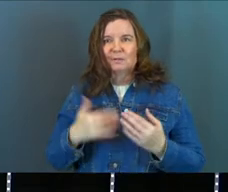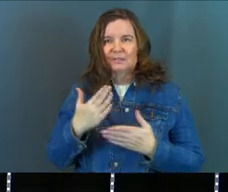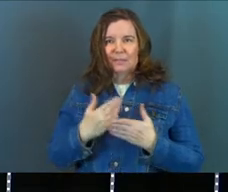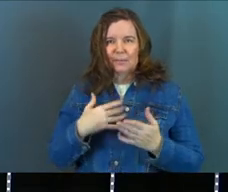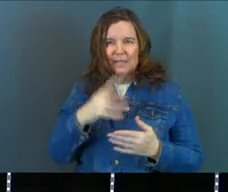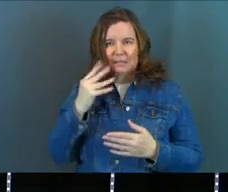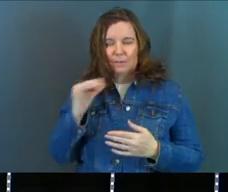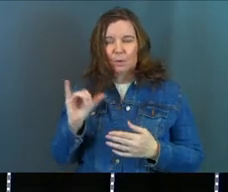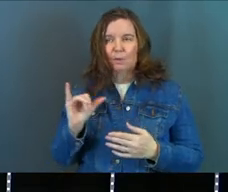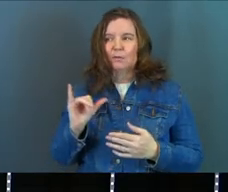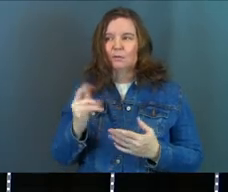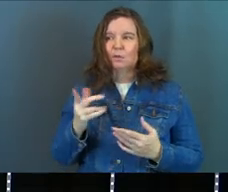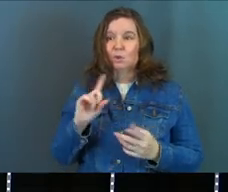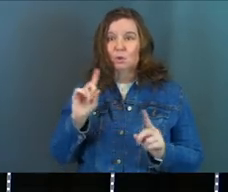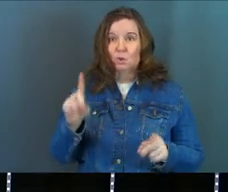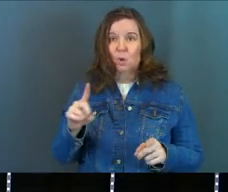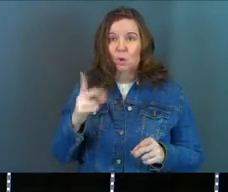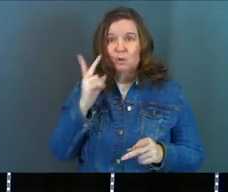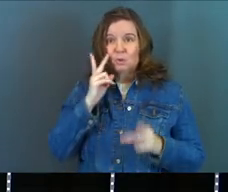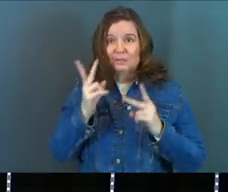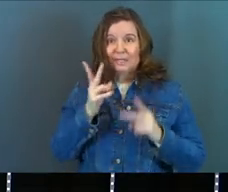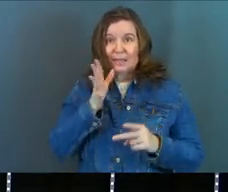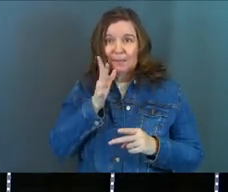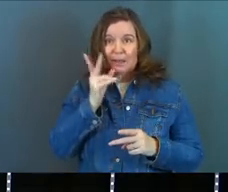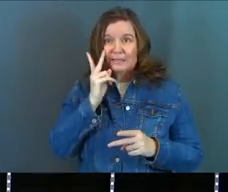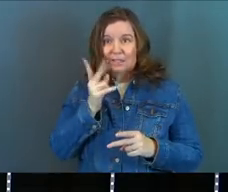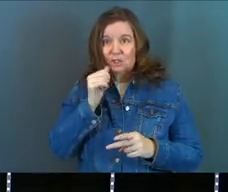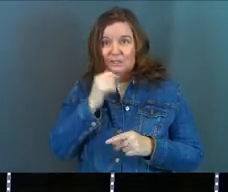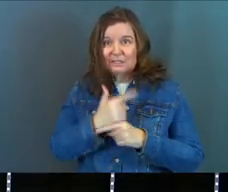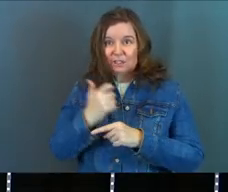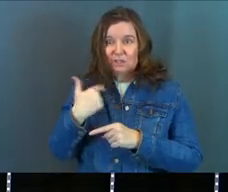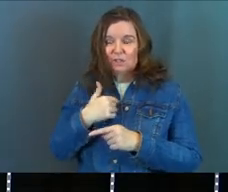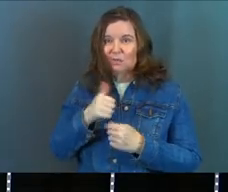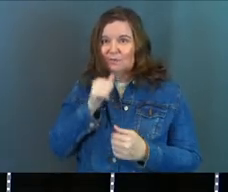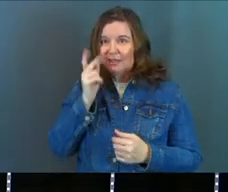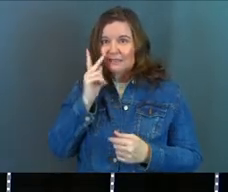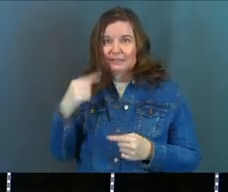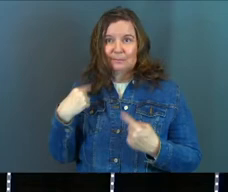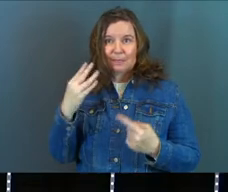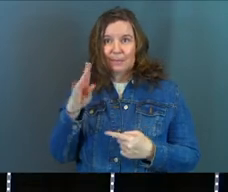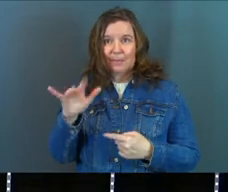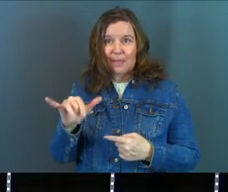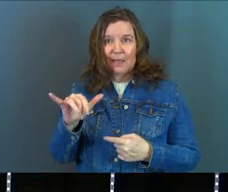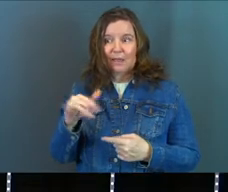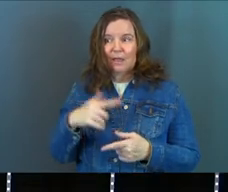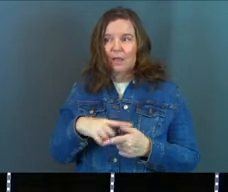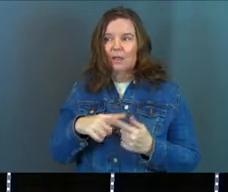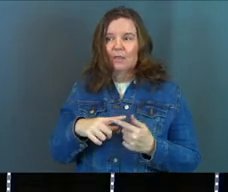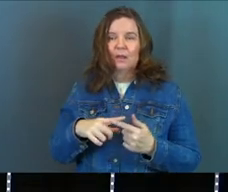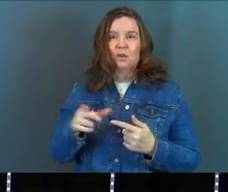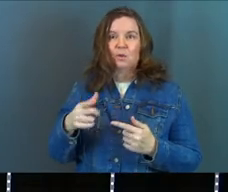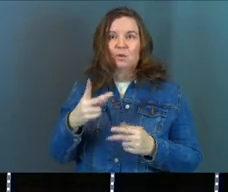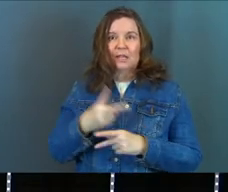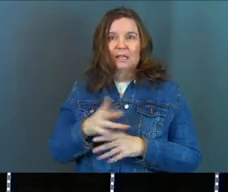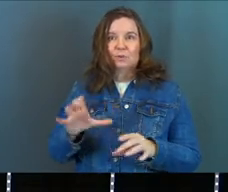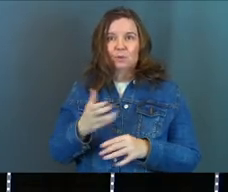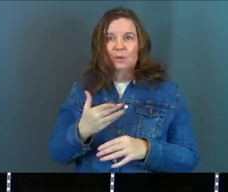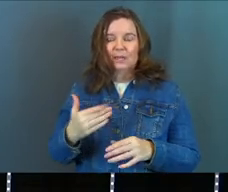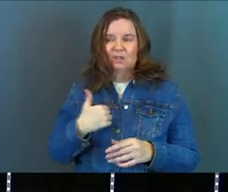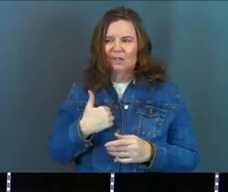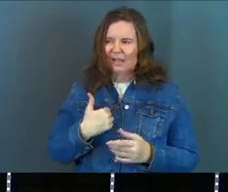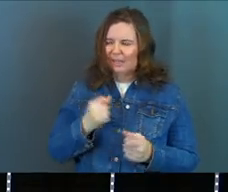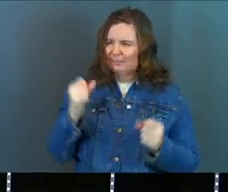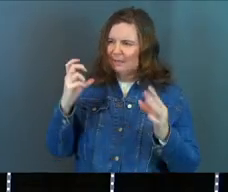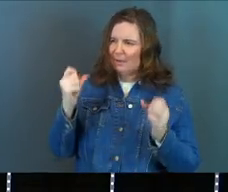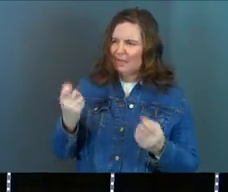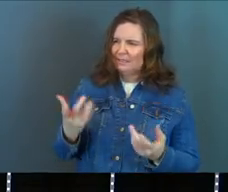guys have that experience. Like, you go and you, like, see mom and you see your sisters, and you haven't seen them since May. And they keep doing things, and you're